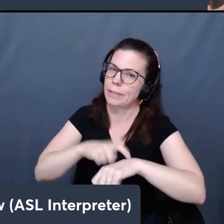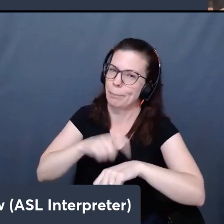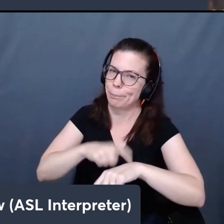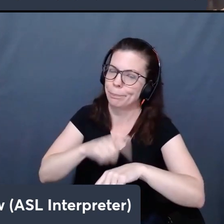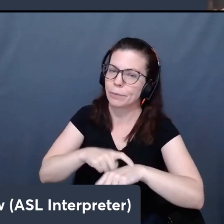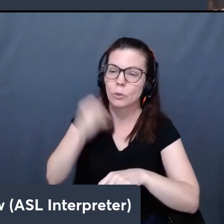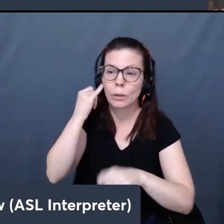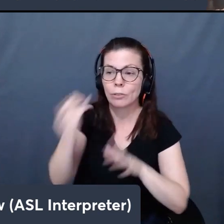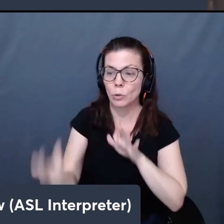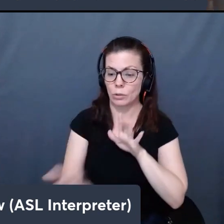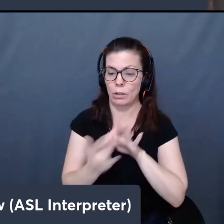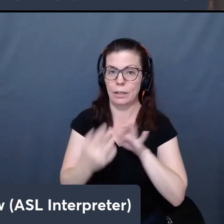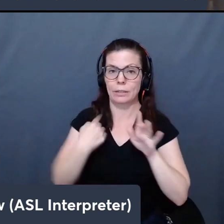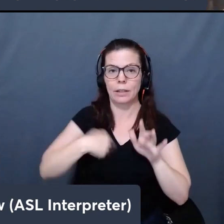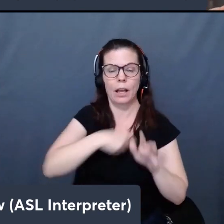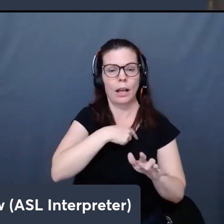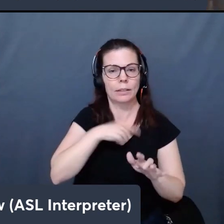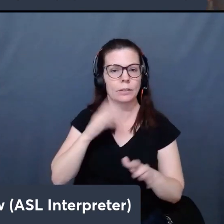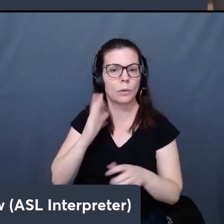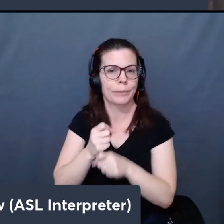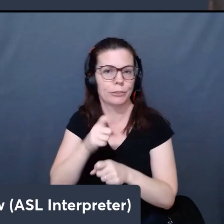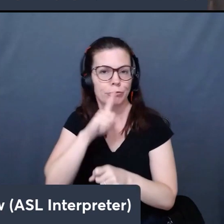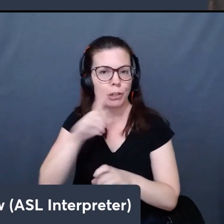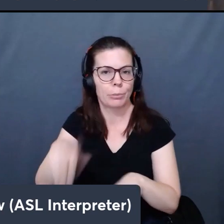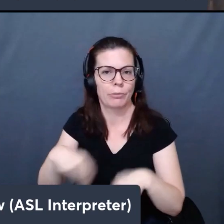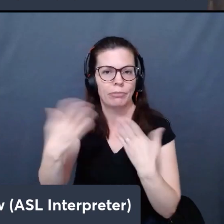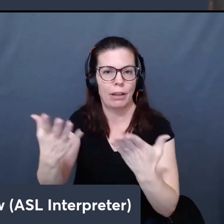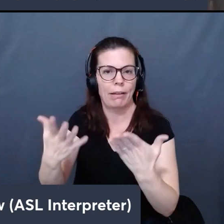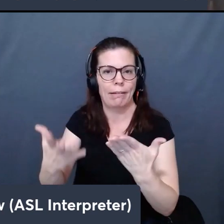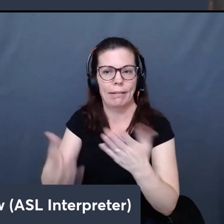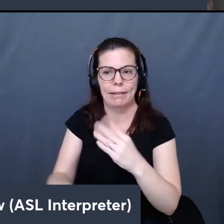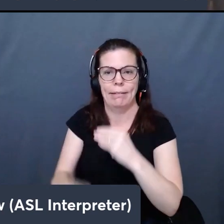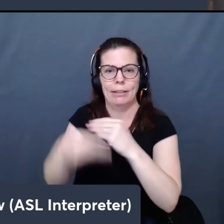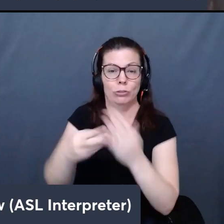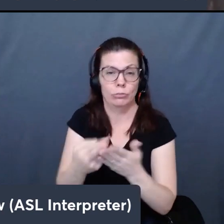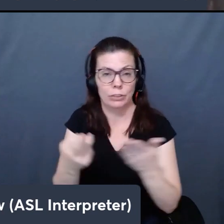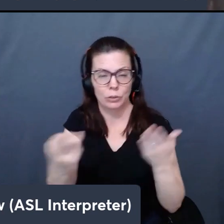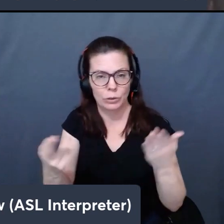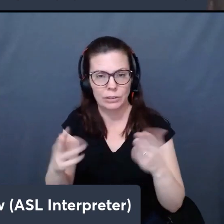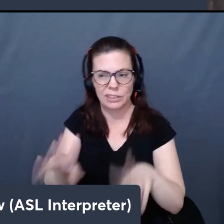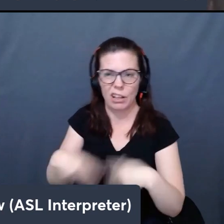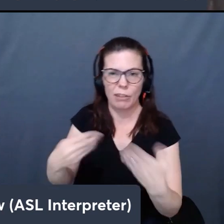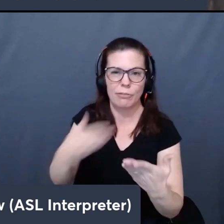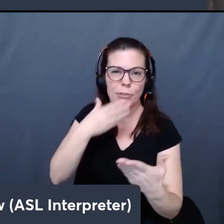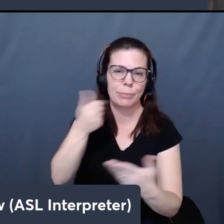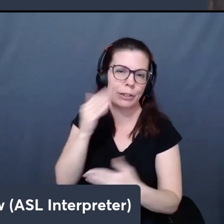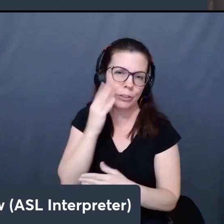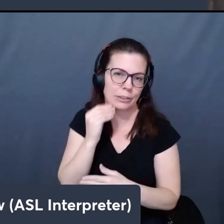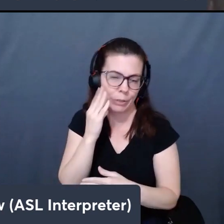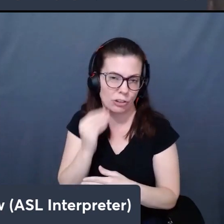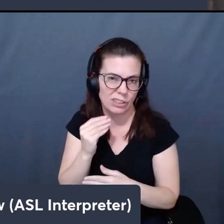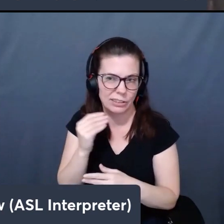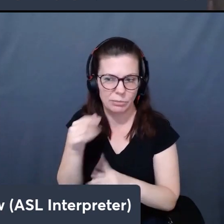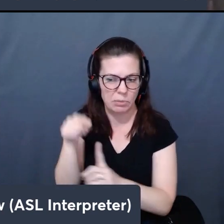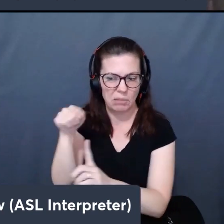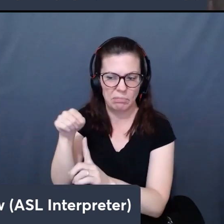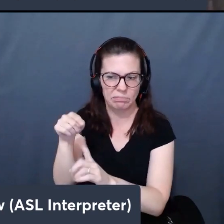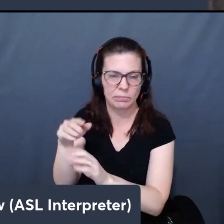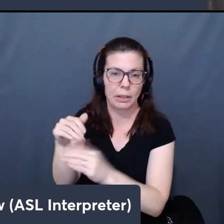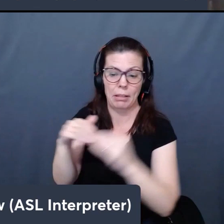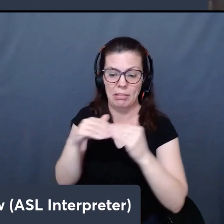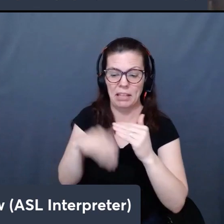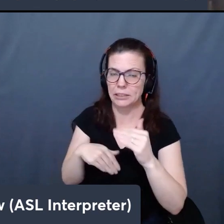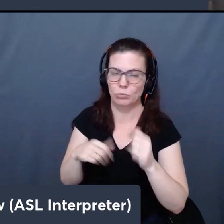you reach out to us, we'll make sure that we provide you additional resources and offer you a better experience. But apart from that, there are no